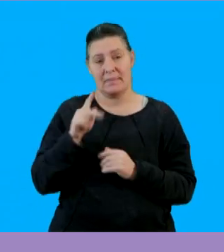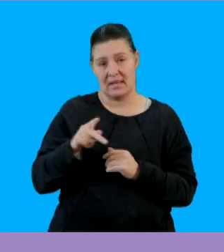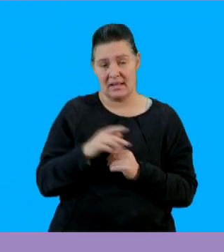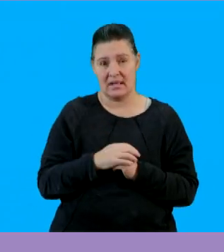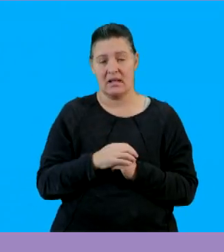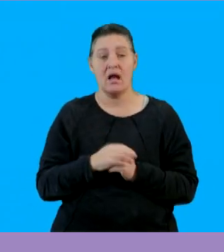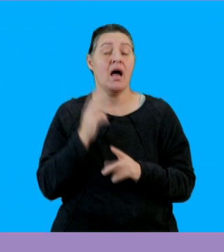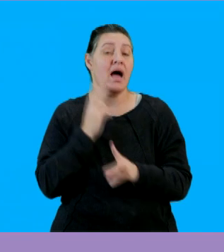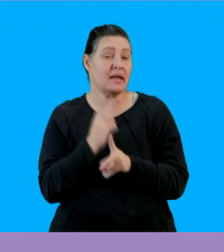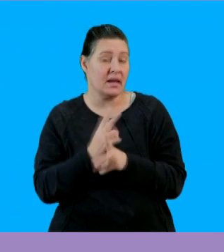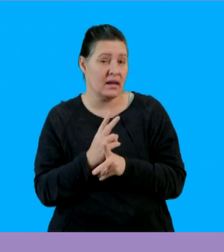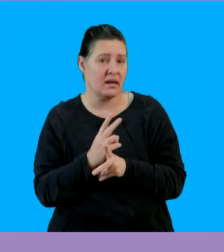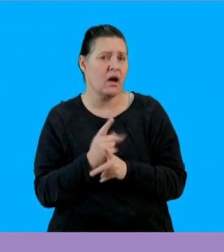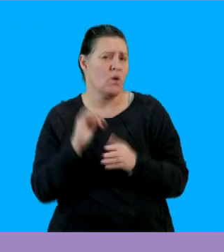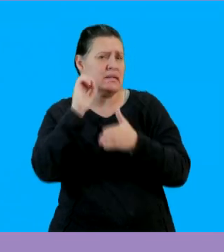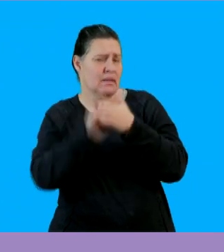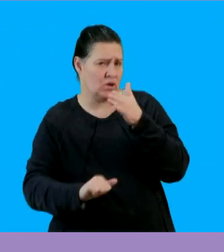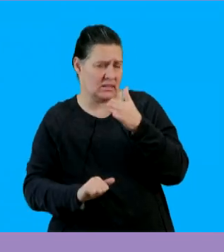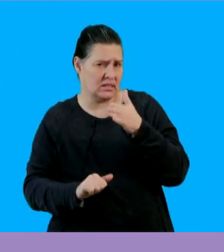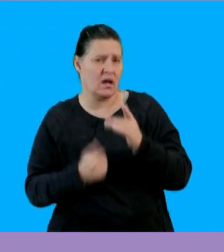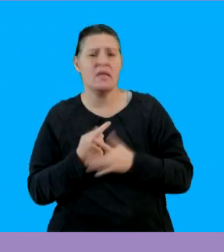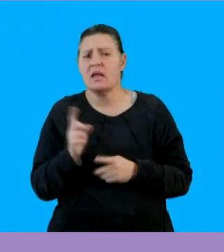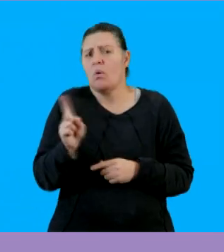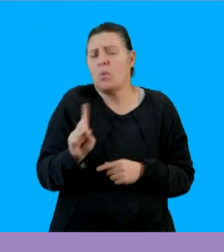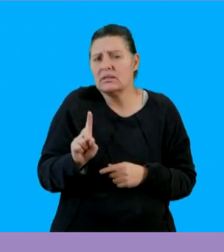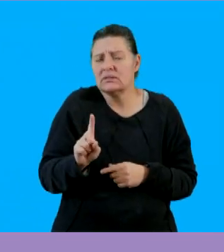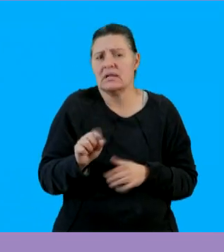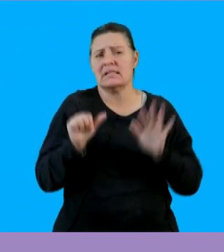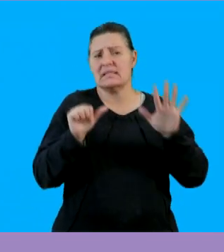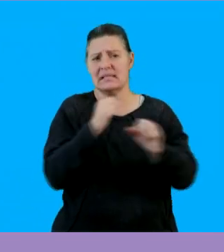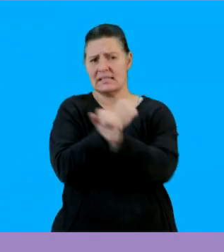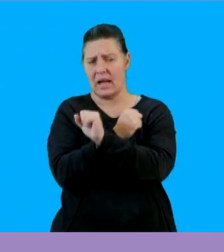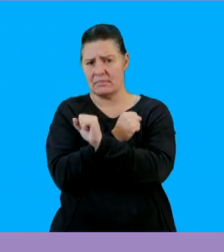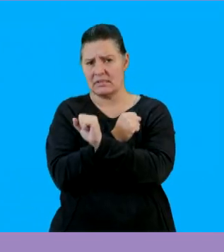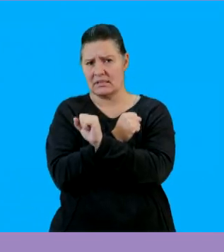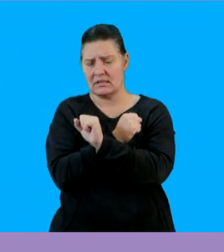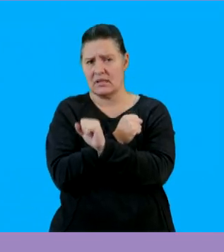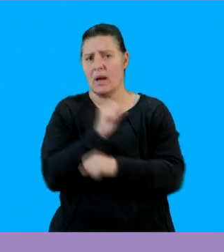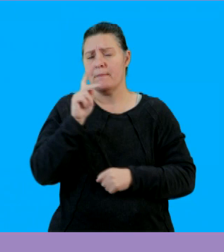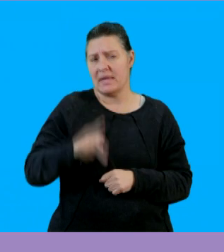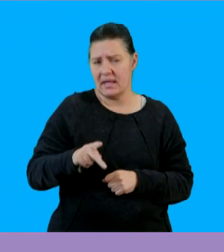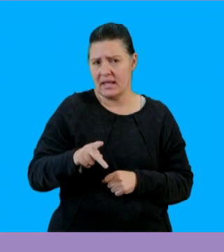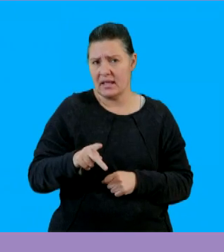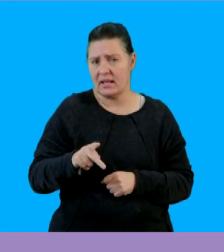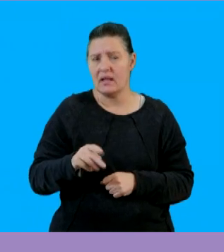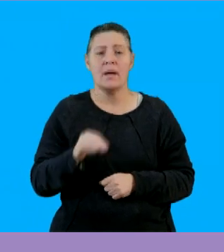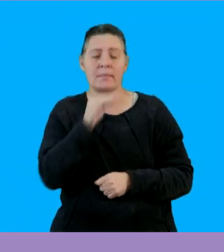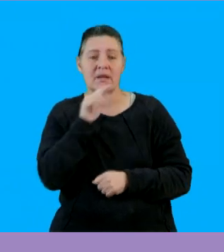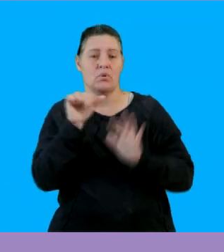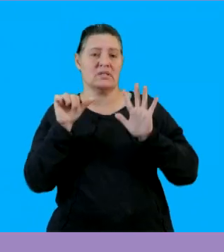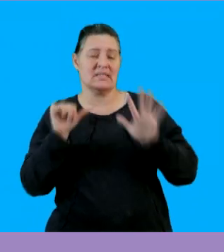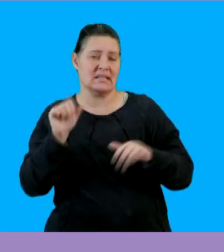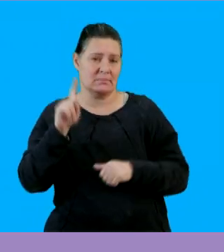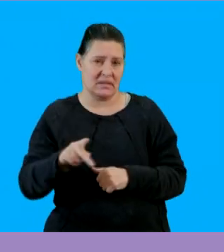be our 6p. Again, we are subtracting, then what is our 6 multiplied by our